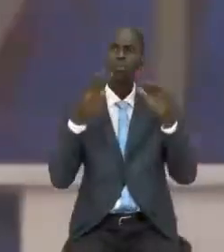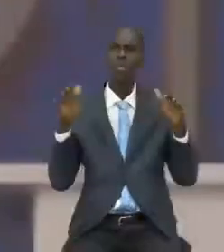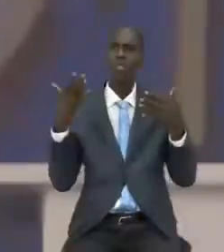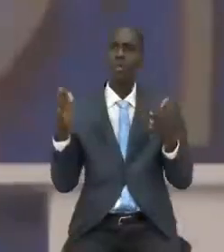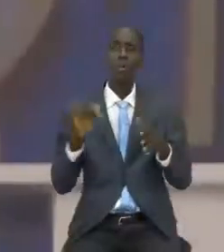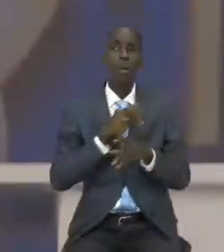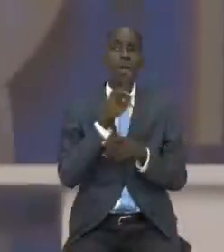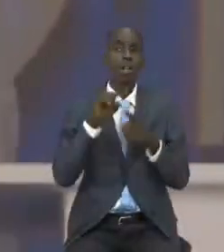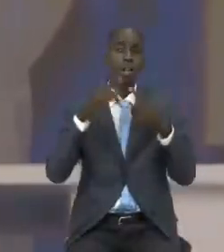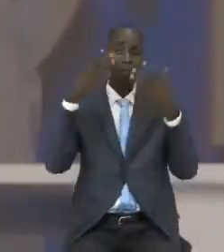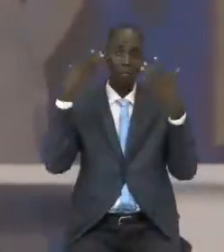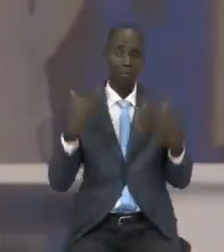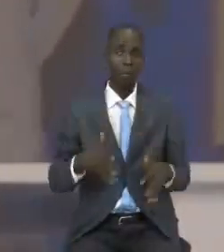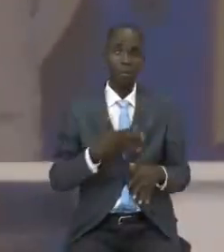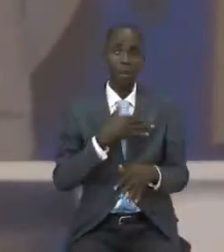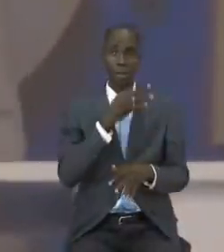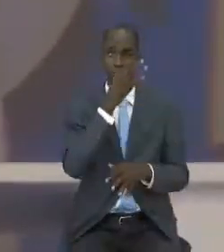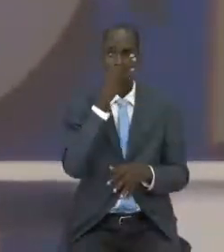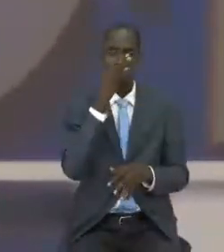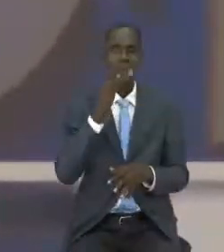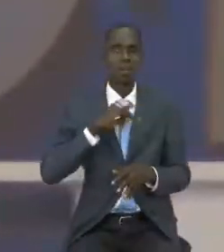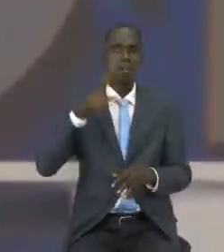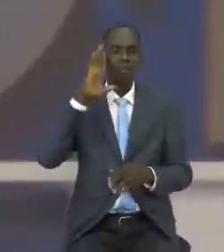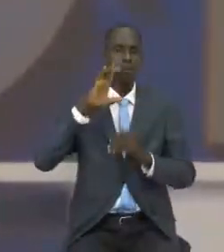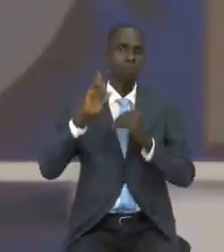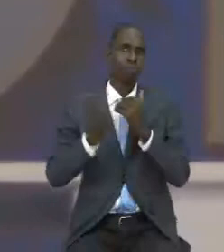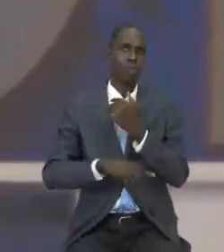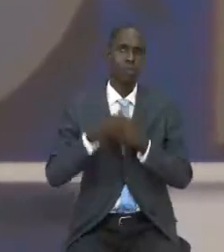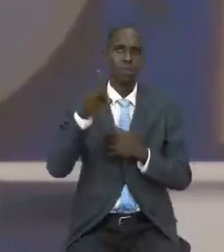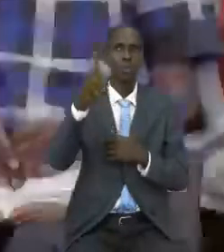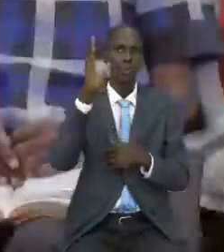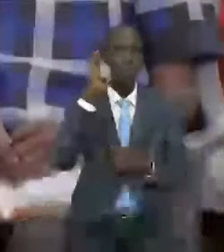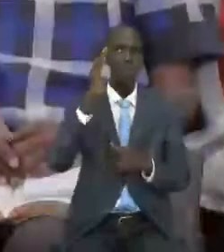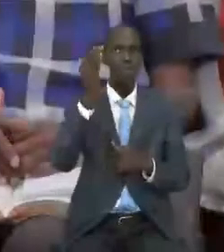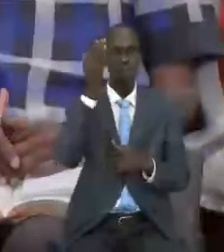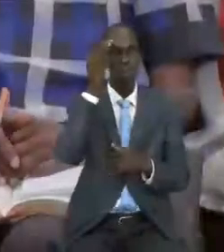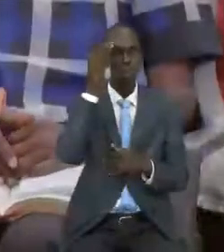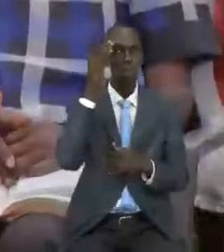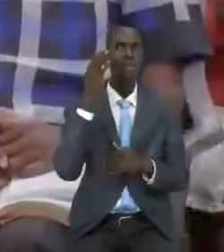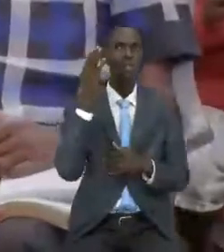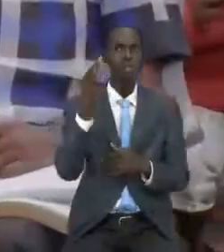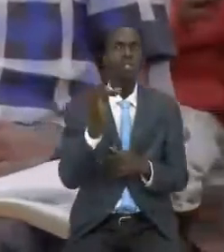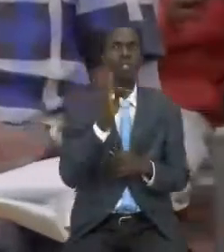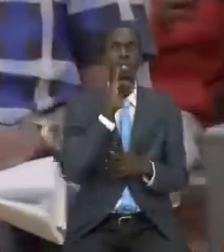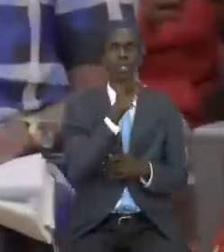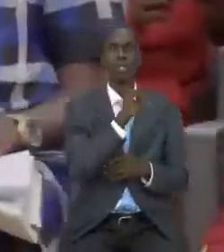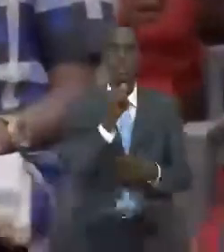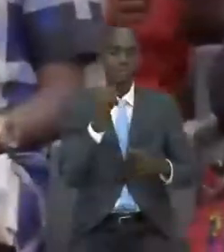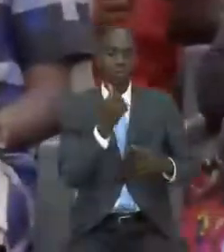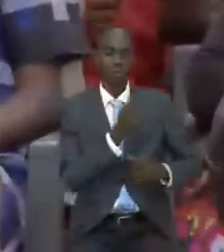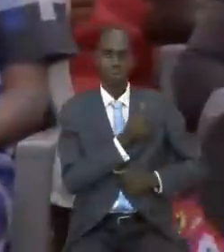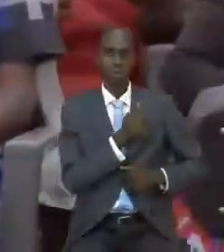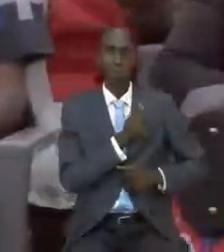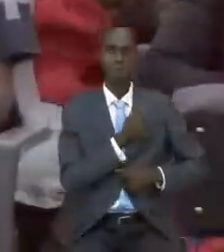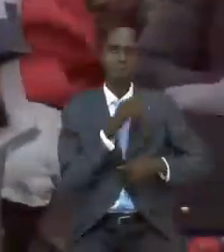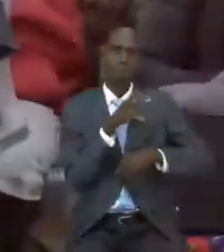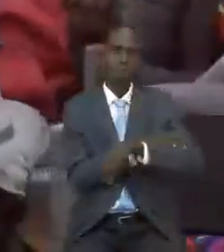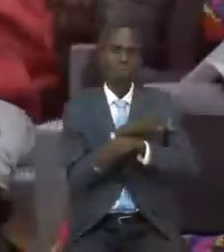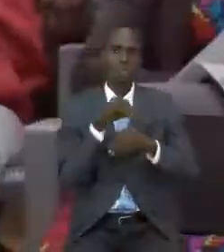my fast, I'll deal with you. You will know there is a soldier captain in this